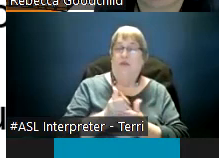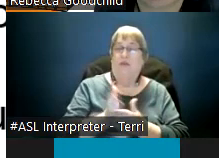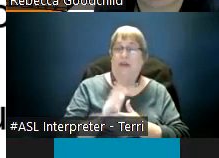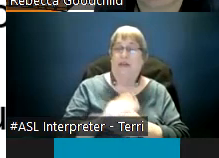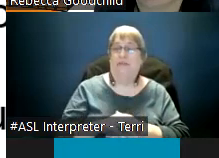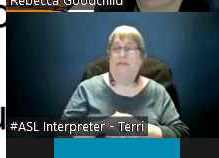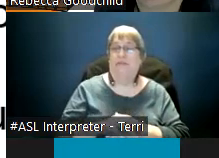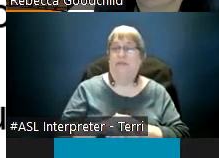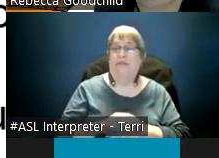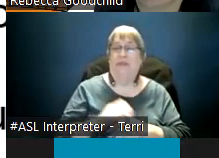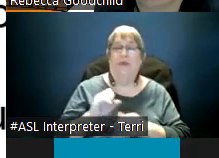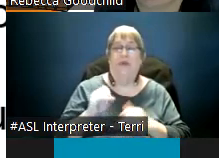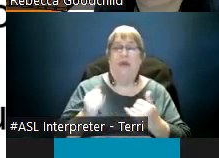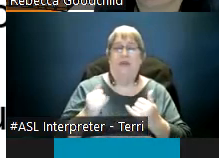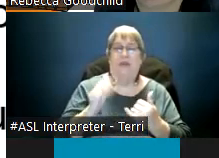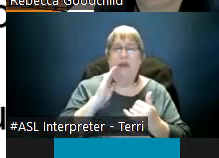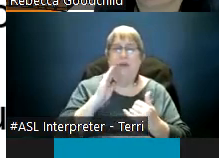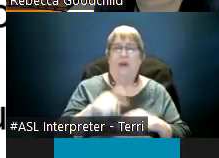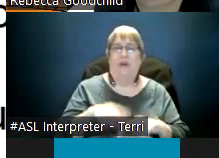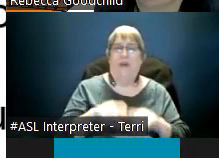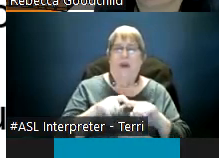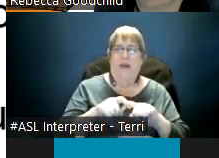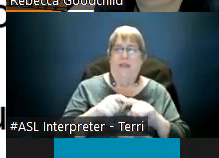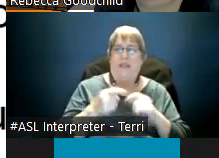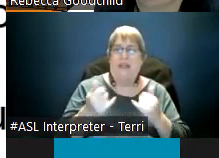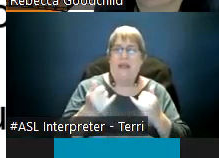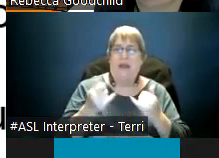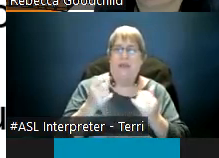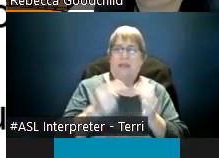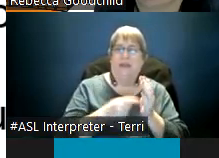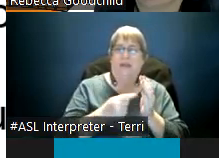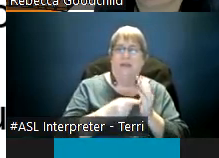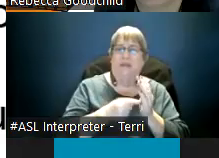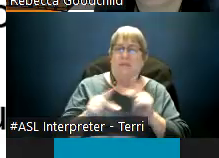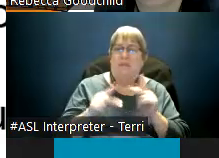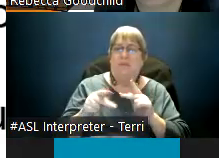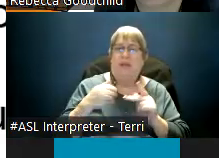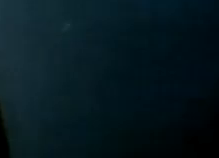Why don't we pause the recording there? Because I think sometimes folks may have questions they don't